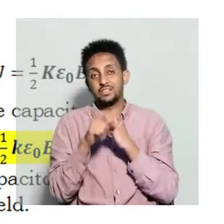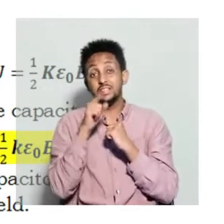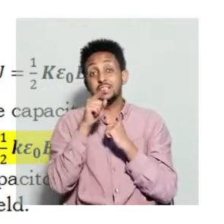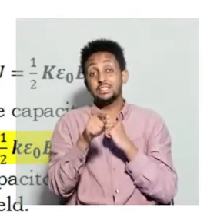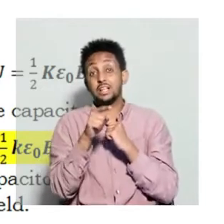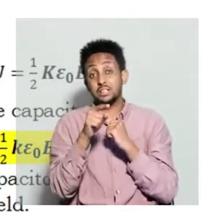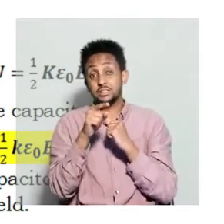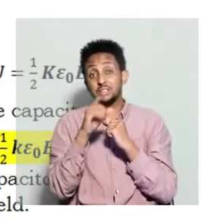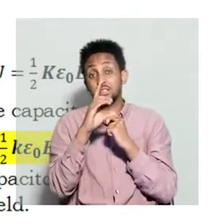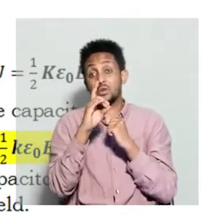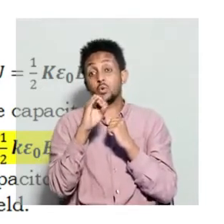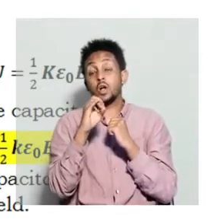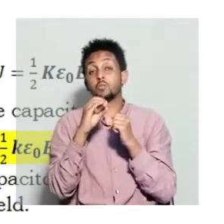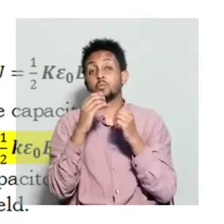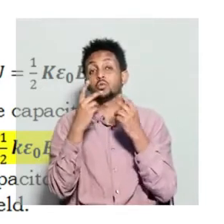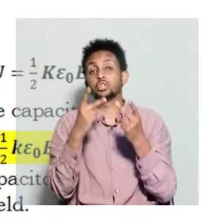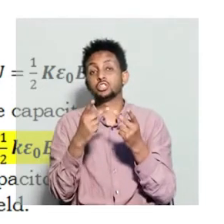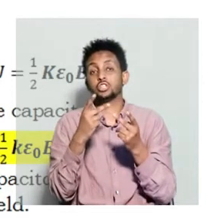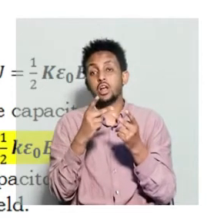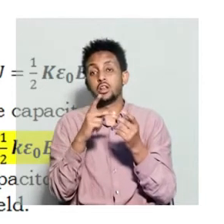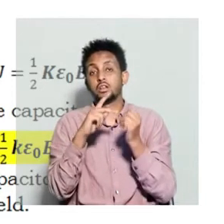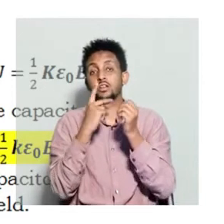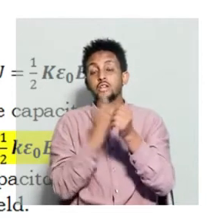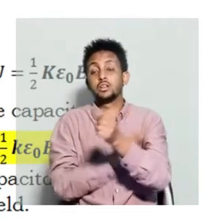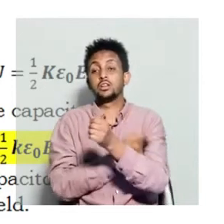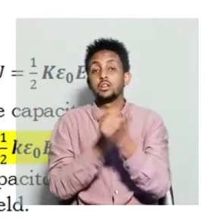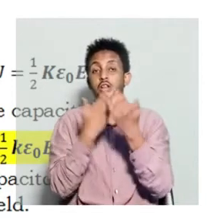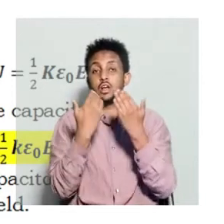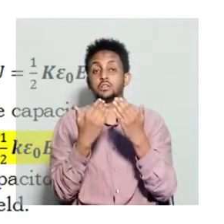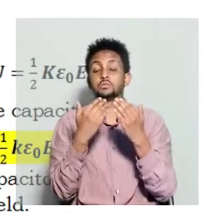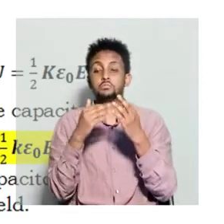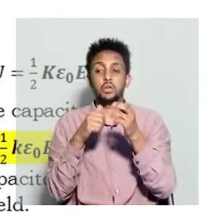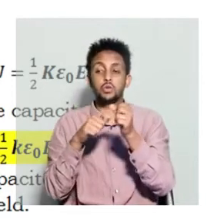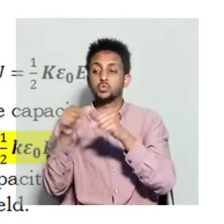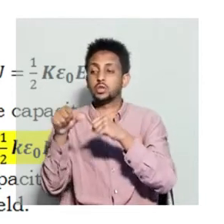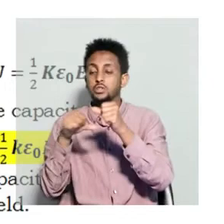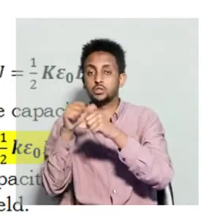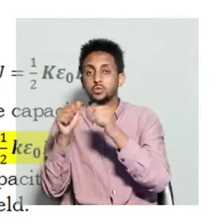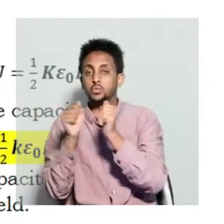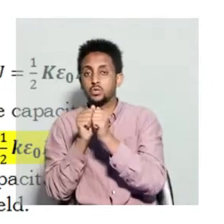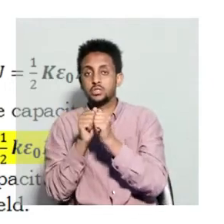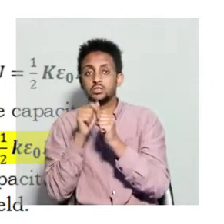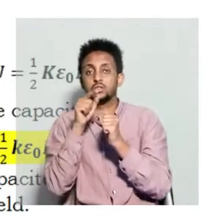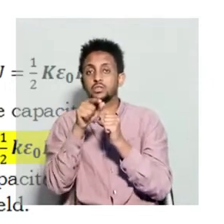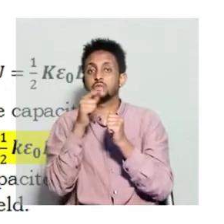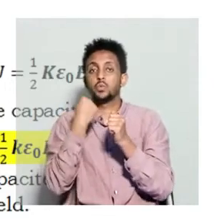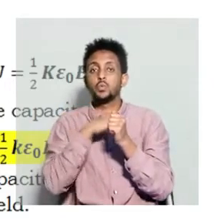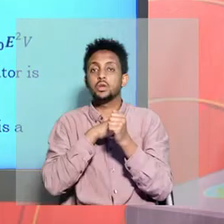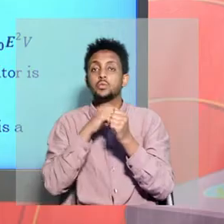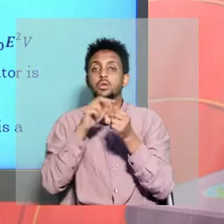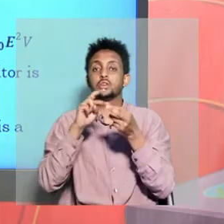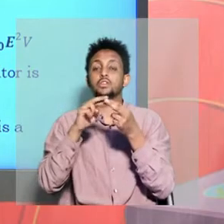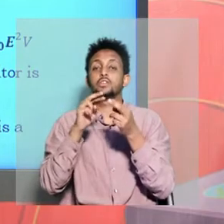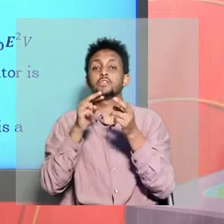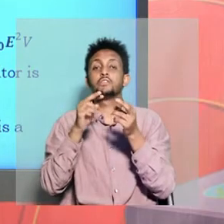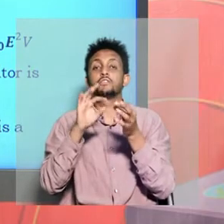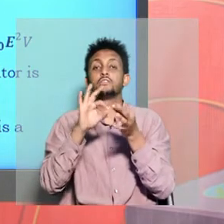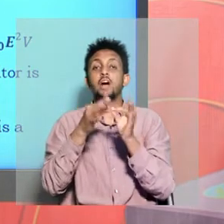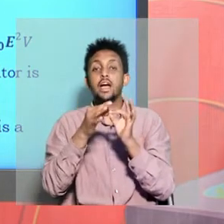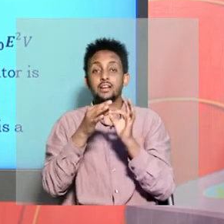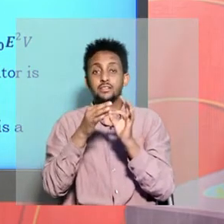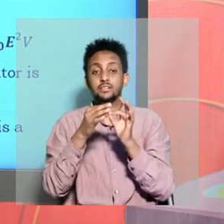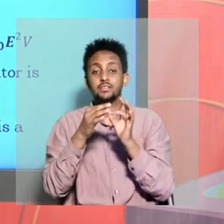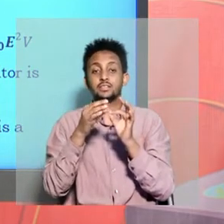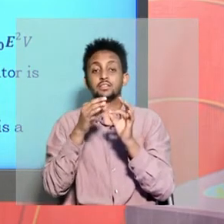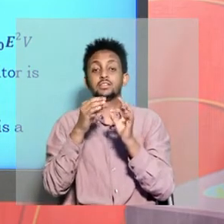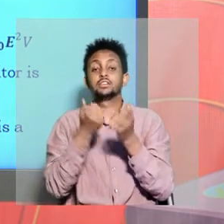that the electrical potential energy stored in the capacitor can be associated like this, and that's why we define capacitor as